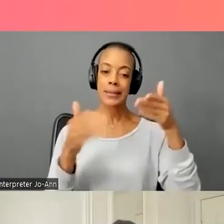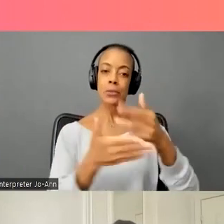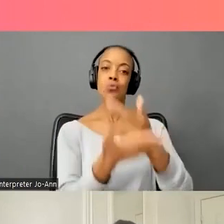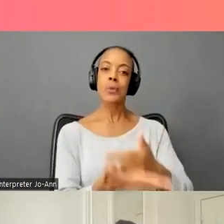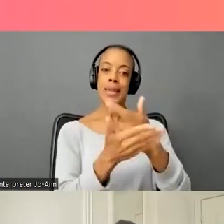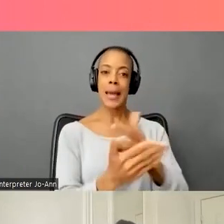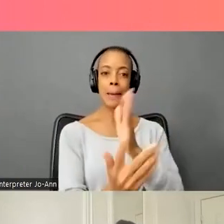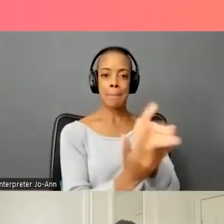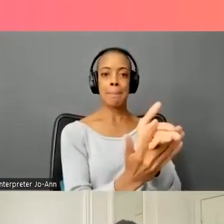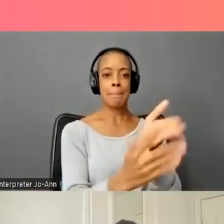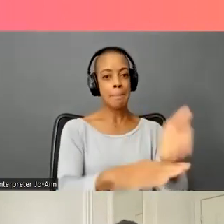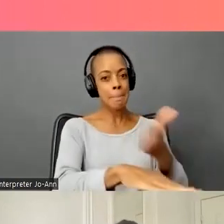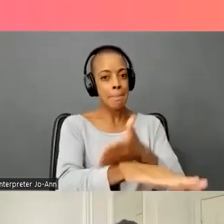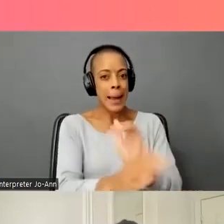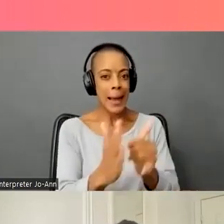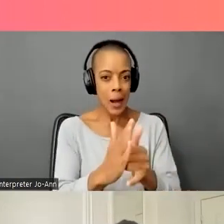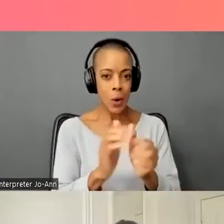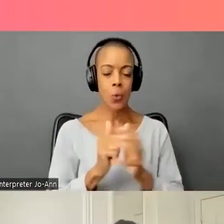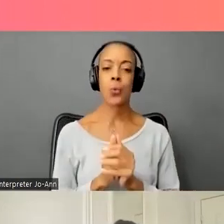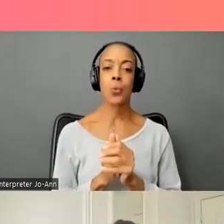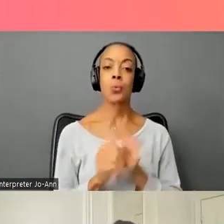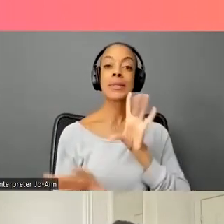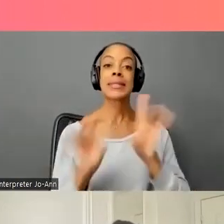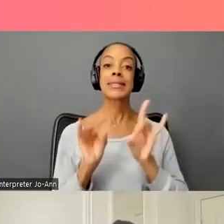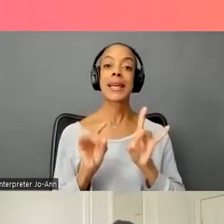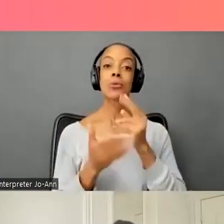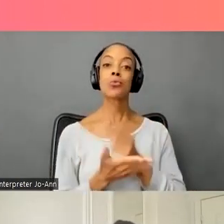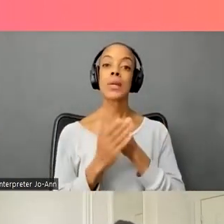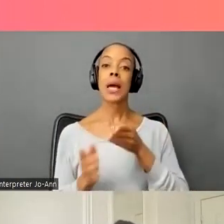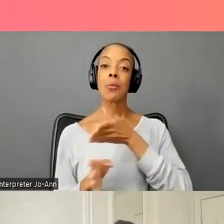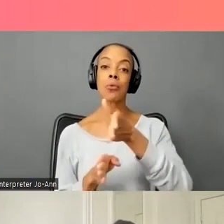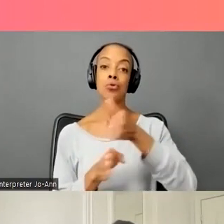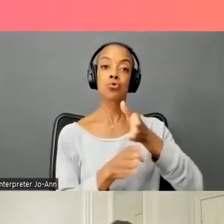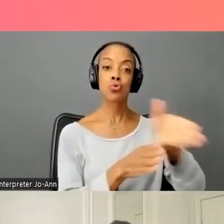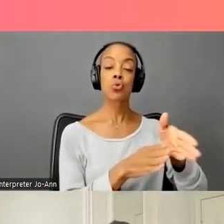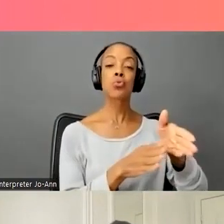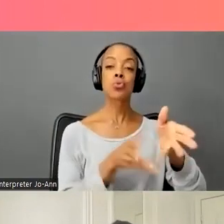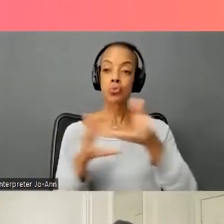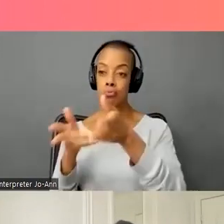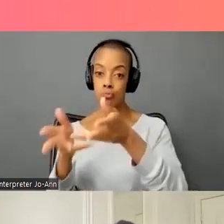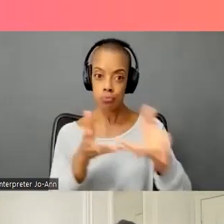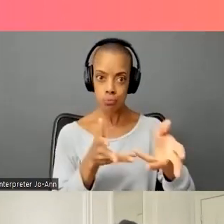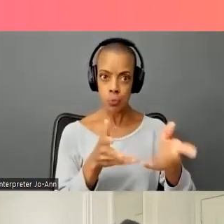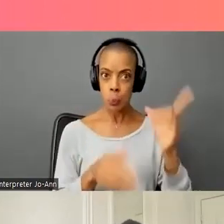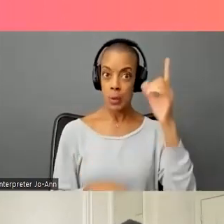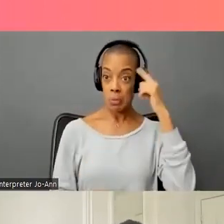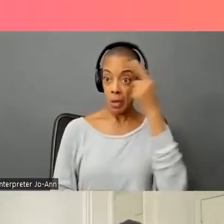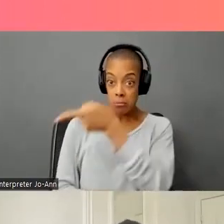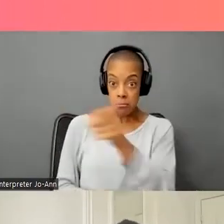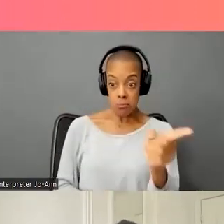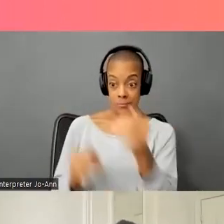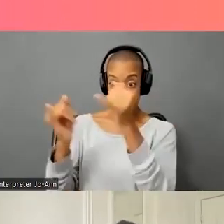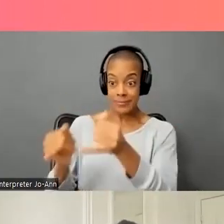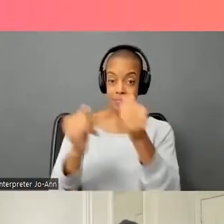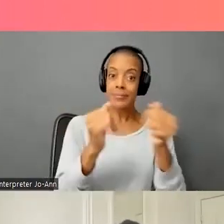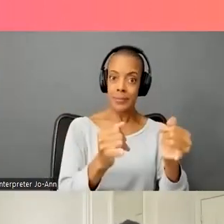And so we decided to look at select rehab professionals and thinking that these individuals might be uniquely